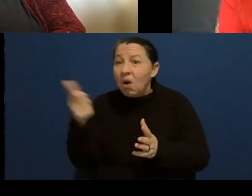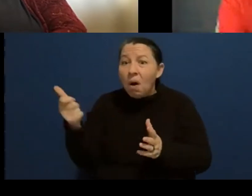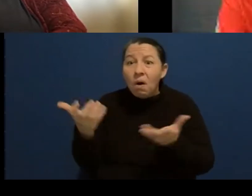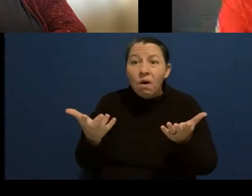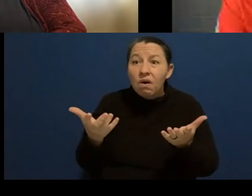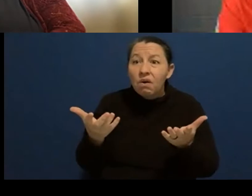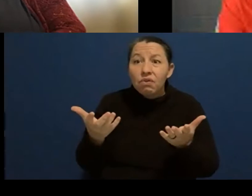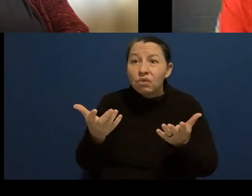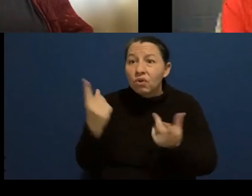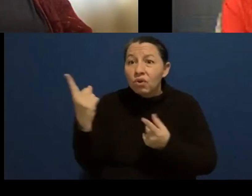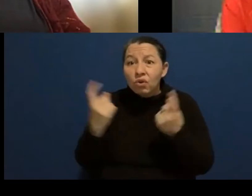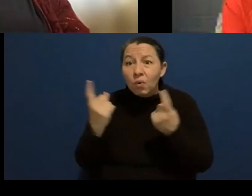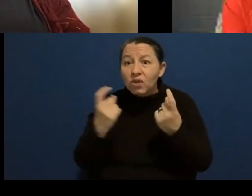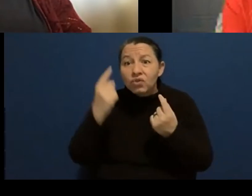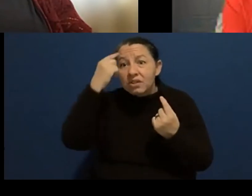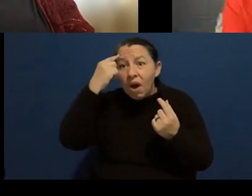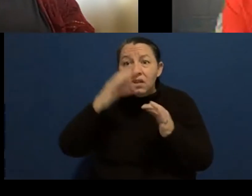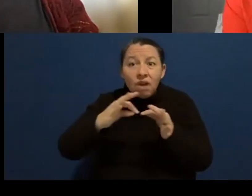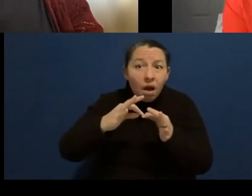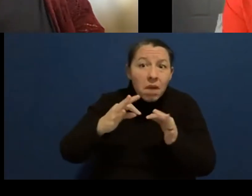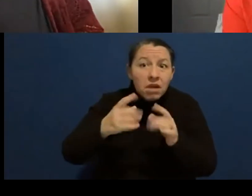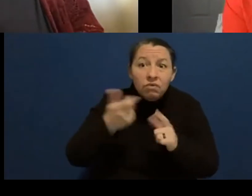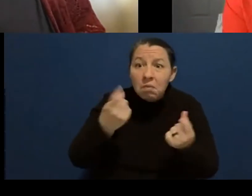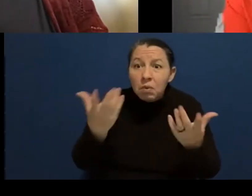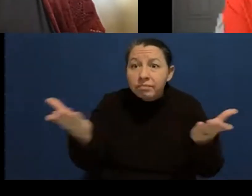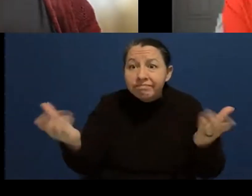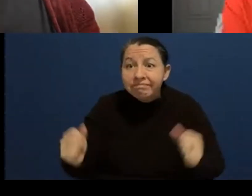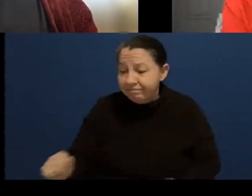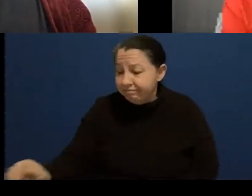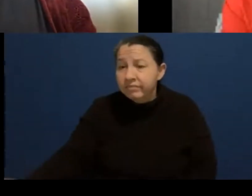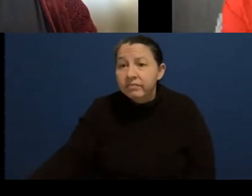lingering questions, thoughts, comments from folks?